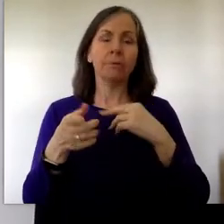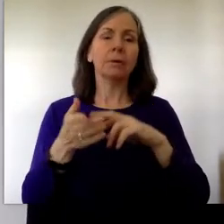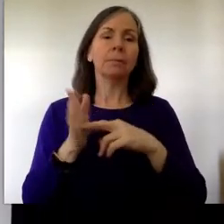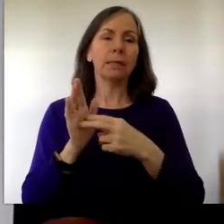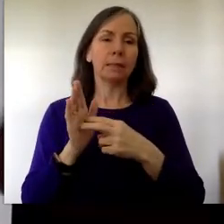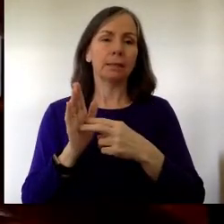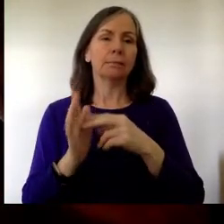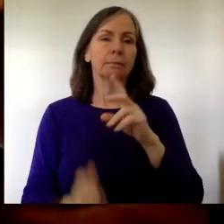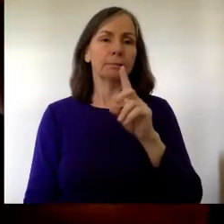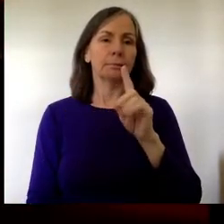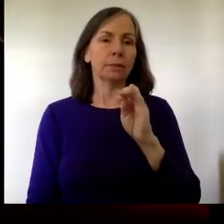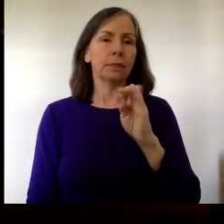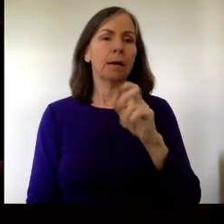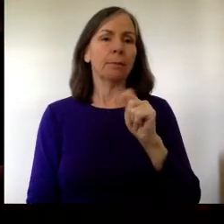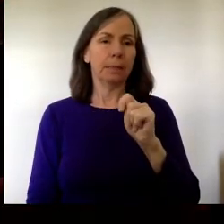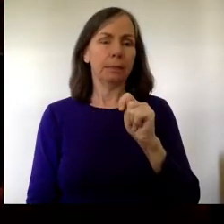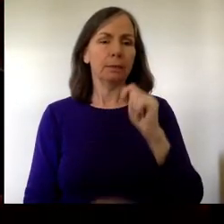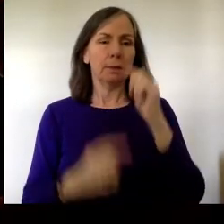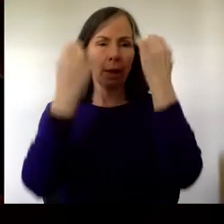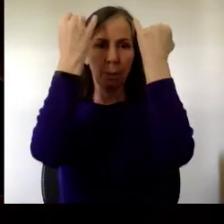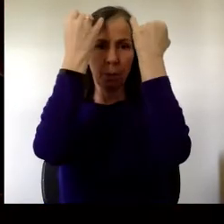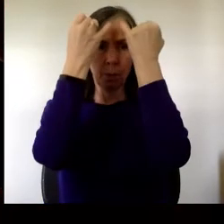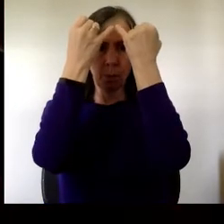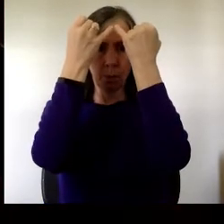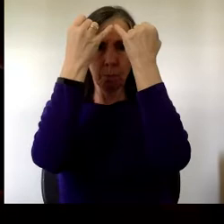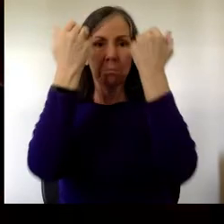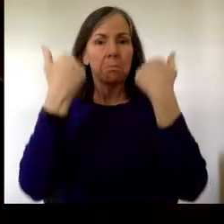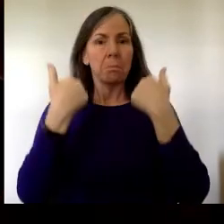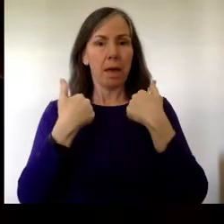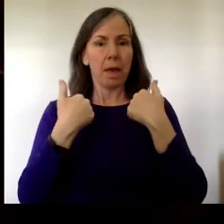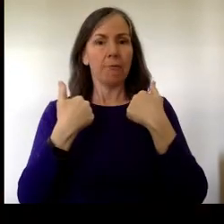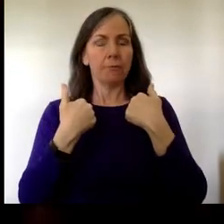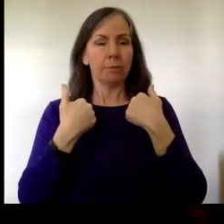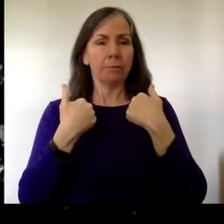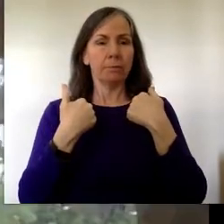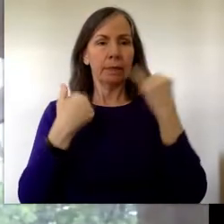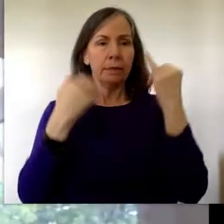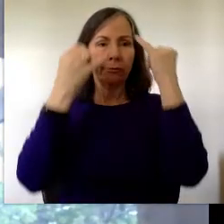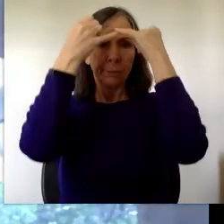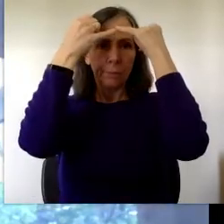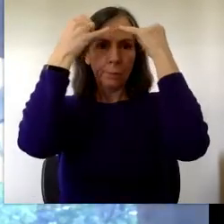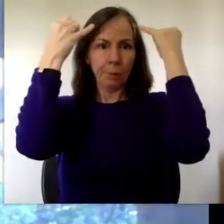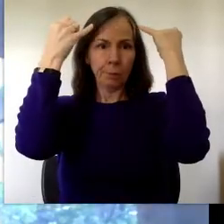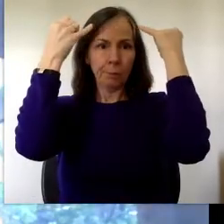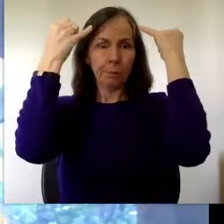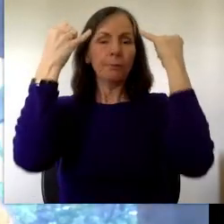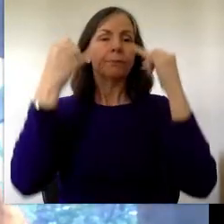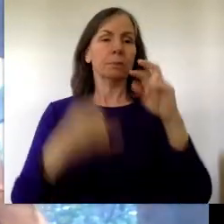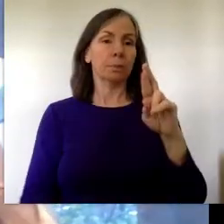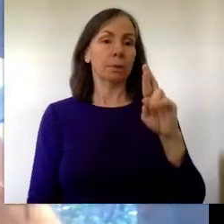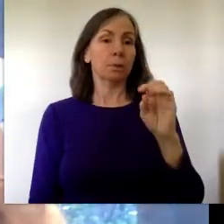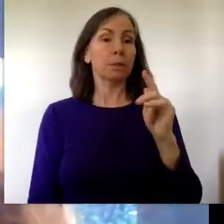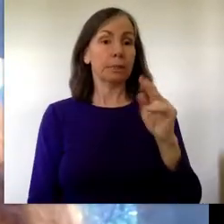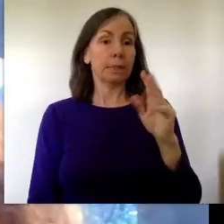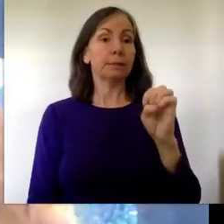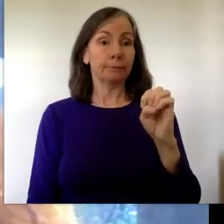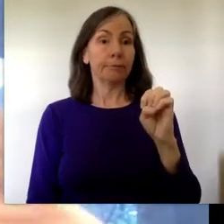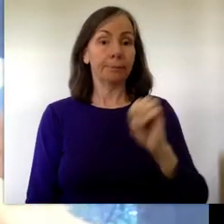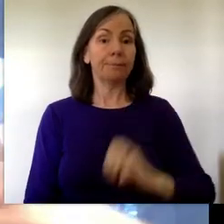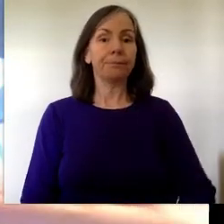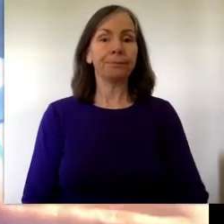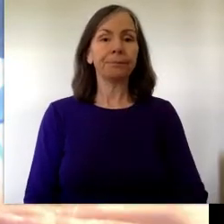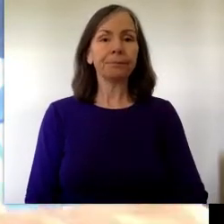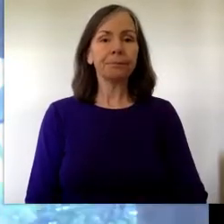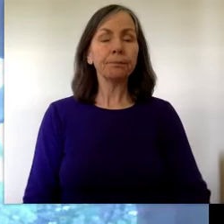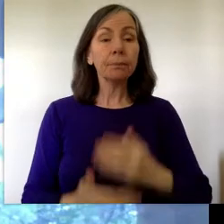hairline, if you're recessive, is not pointed at all. So some of you guys